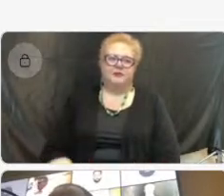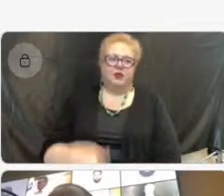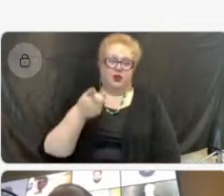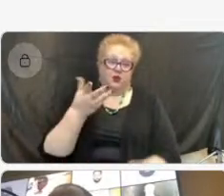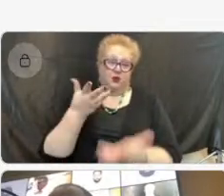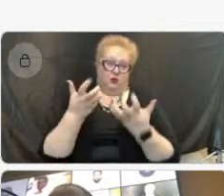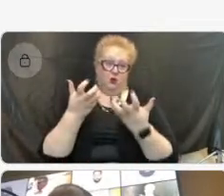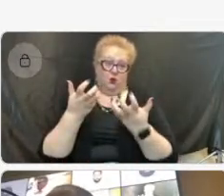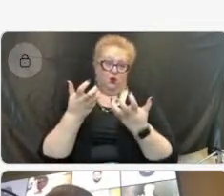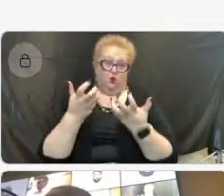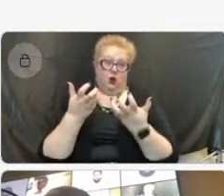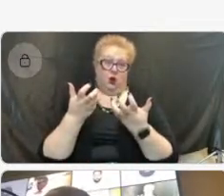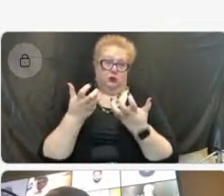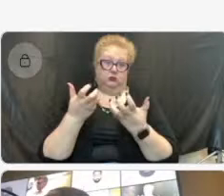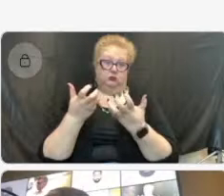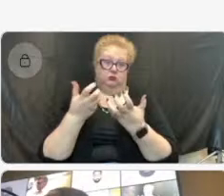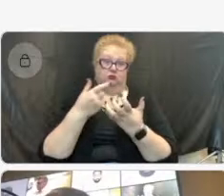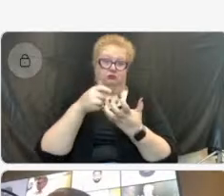like your